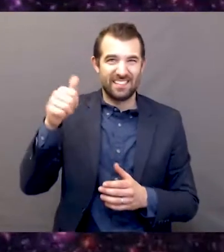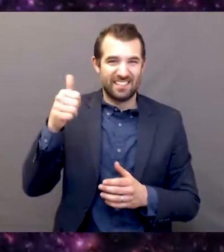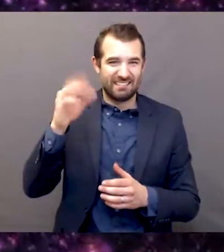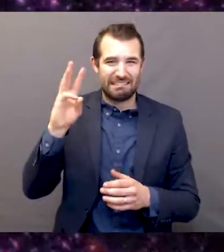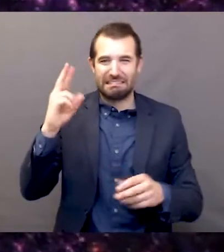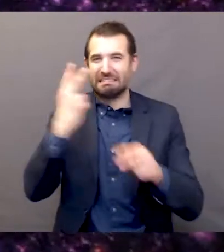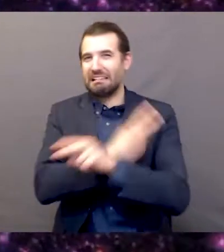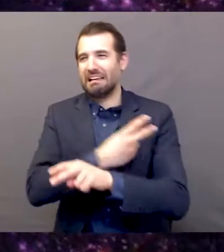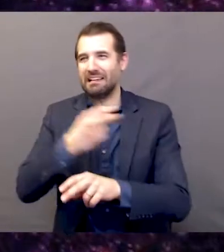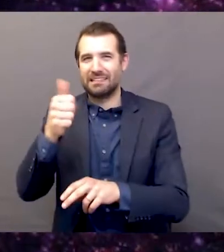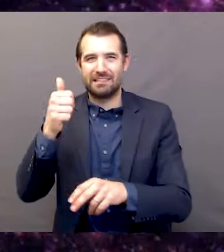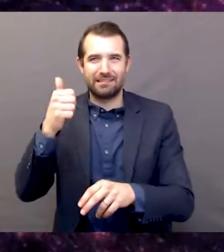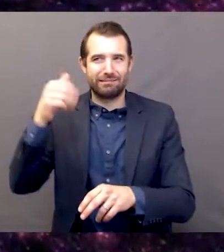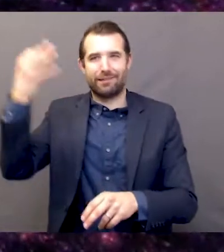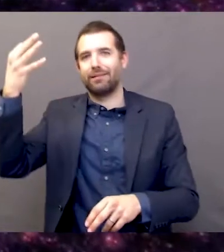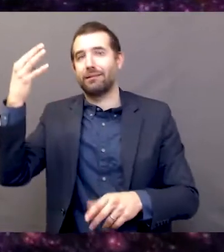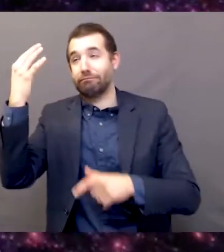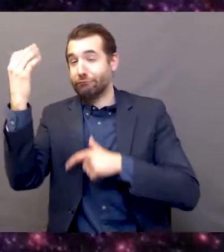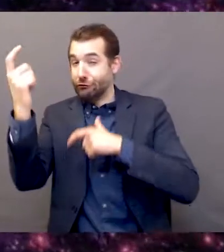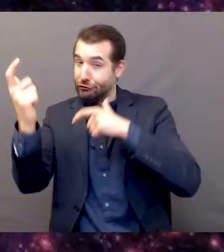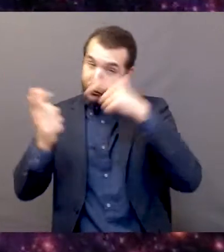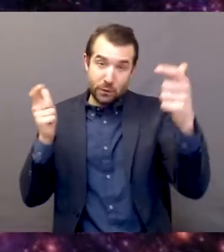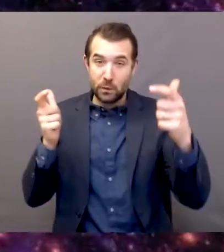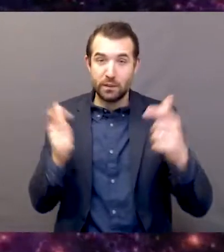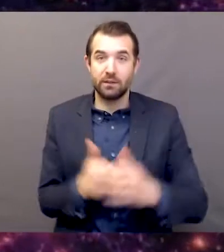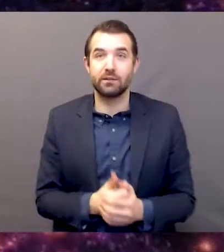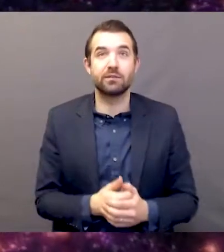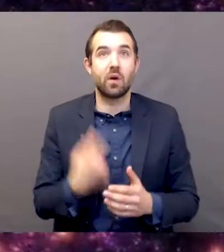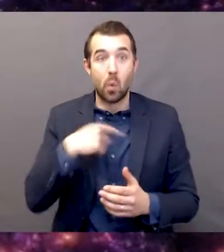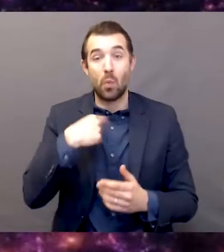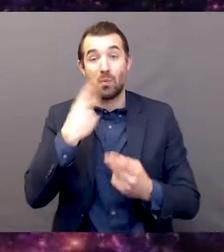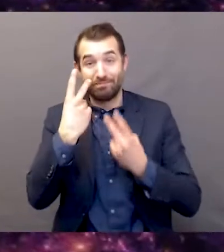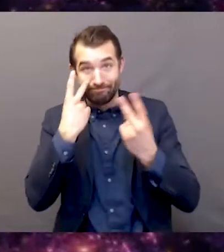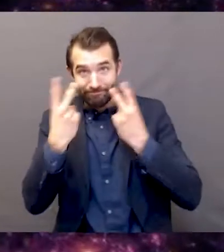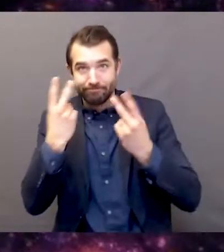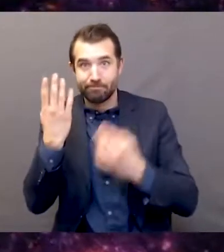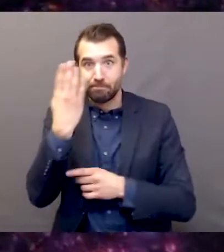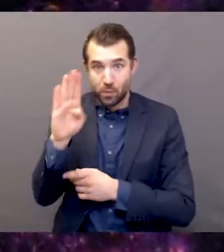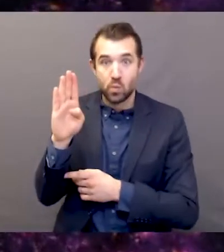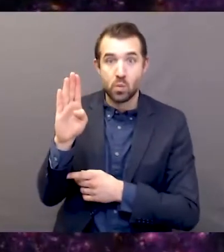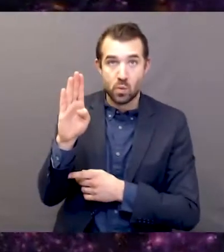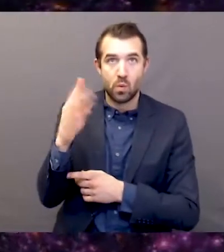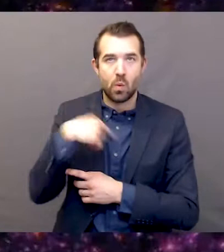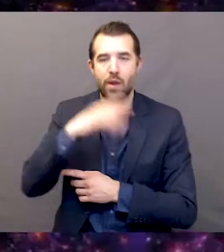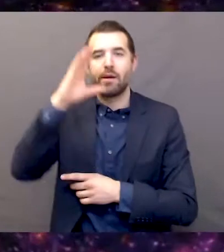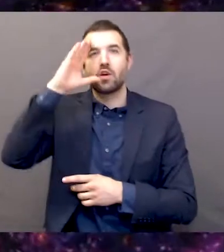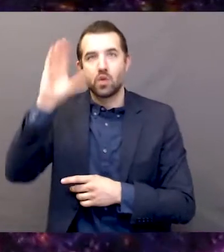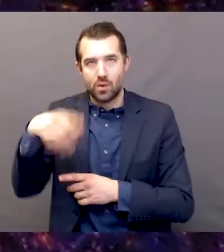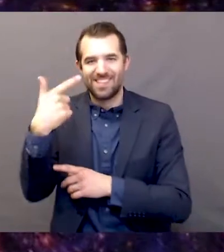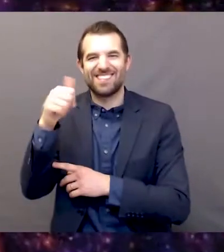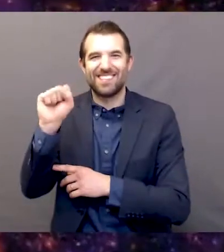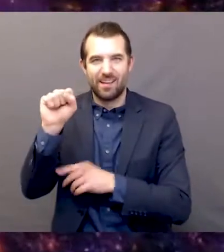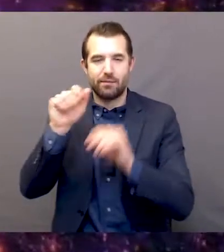6 billion solar masses. Because we see the X-ray emission, we know the gas is radiating away its energy and cooling. We